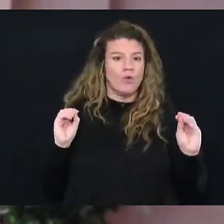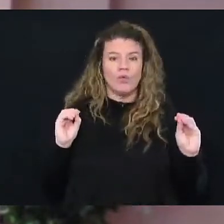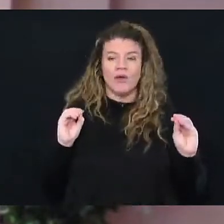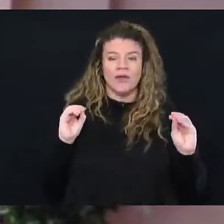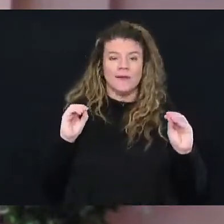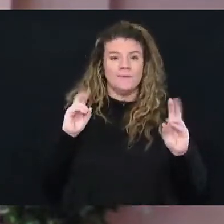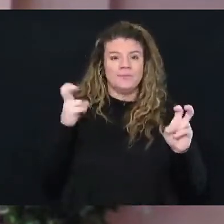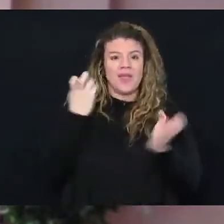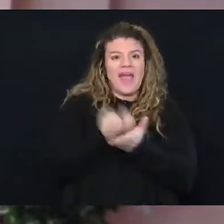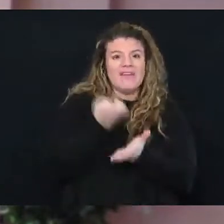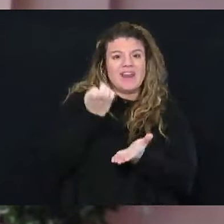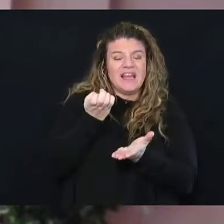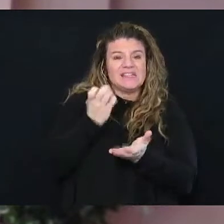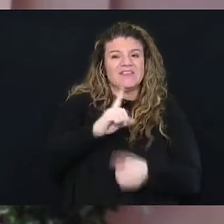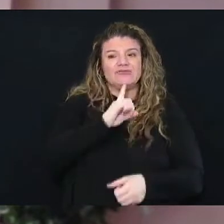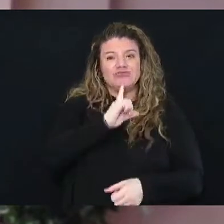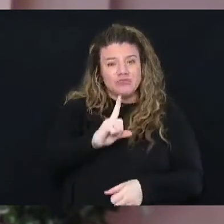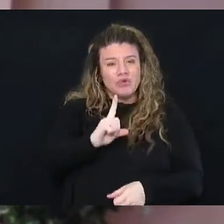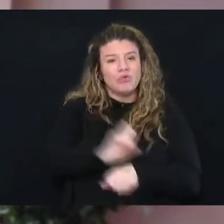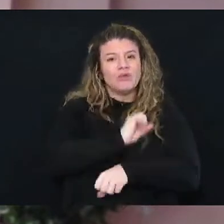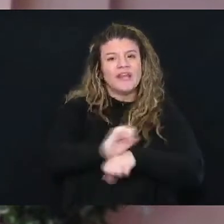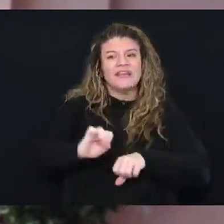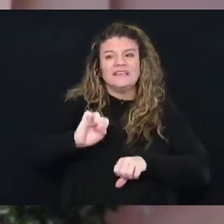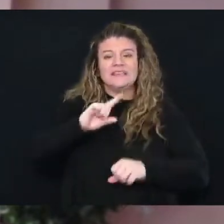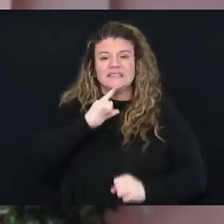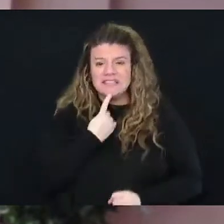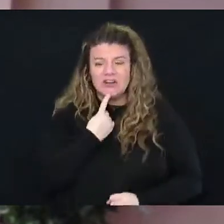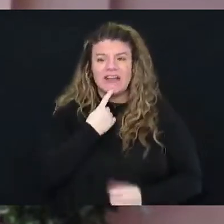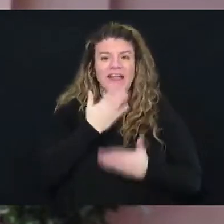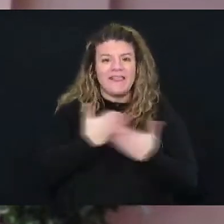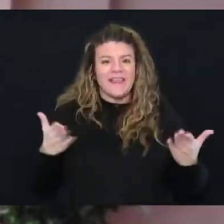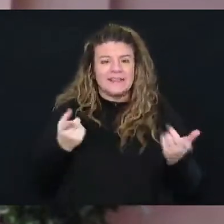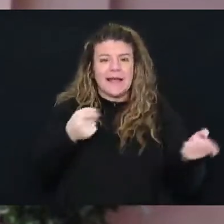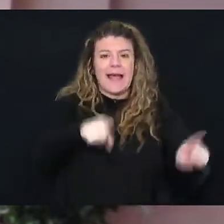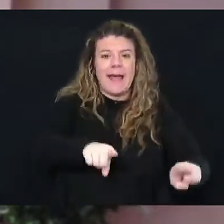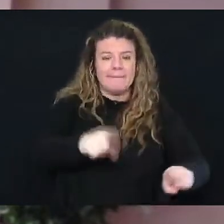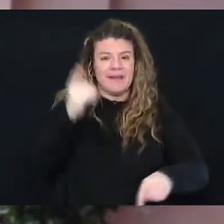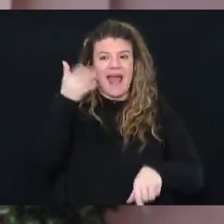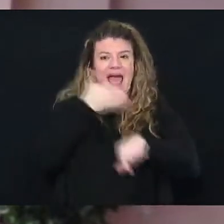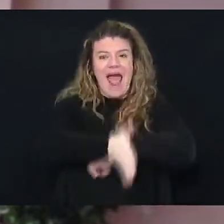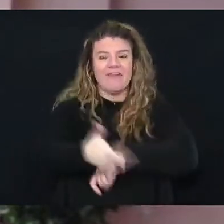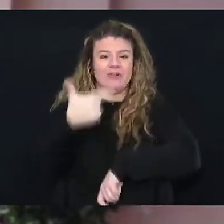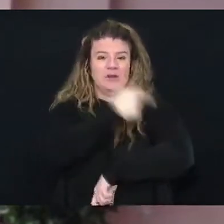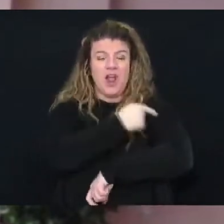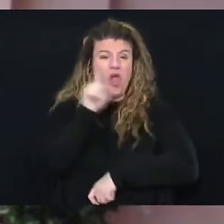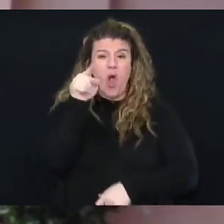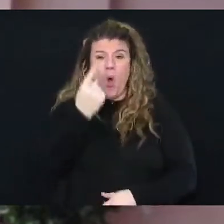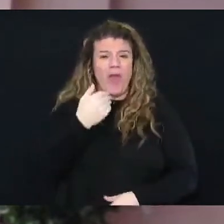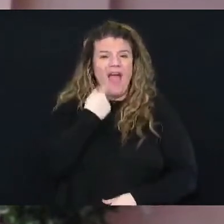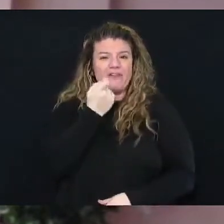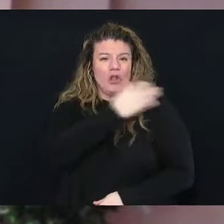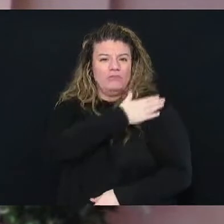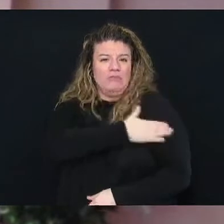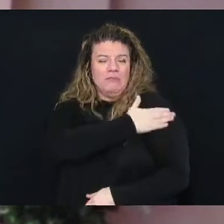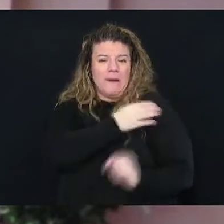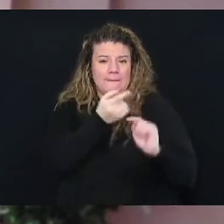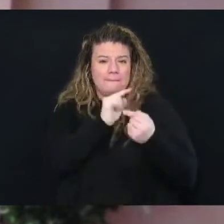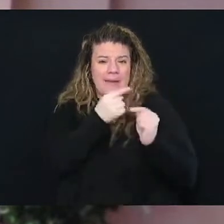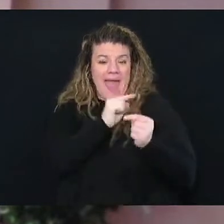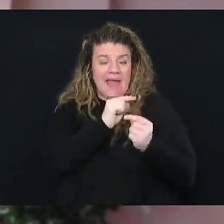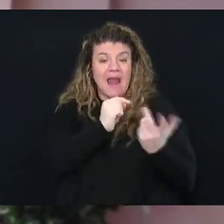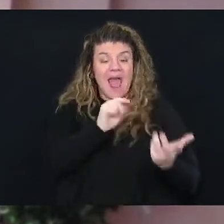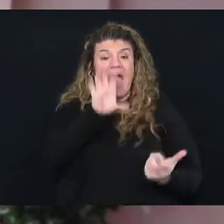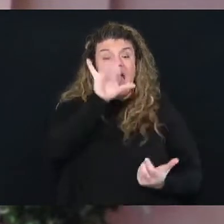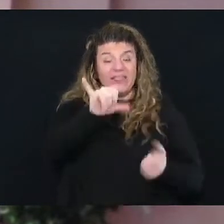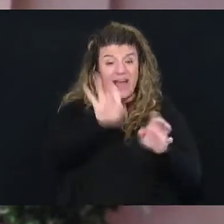evidence of really significant side effects other than local arm pain for a day or two. And this is so important